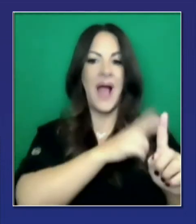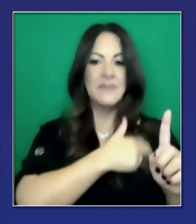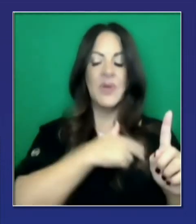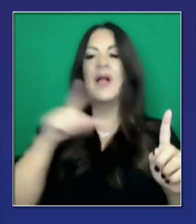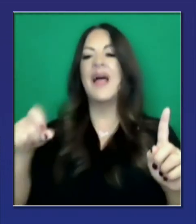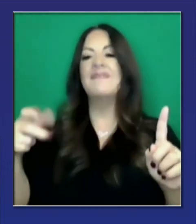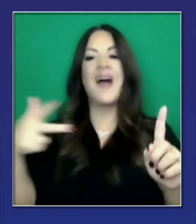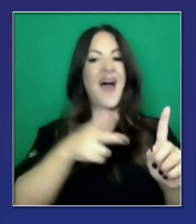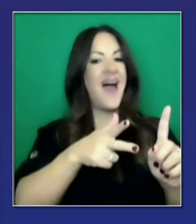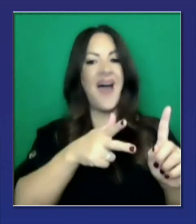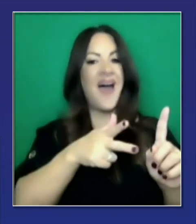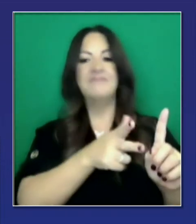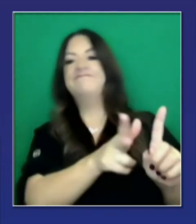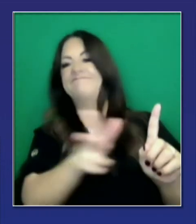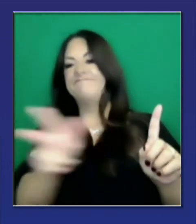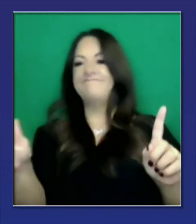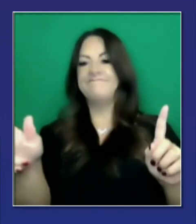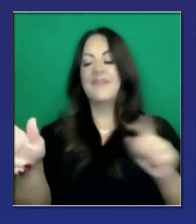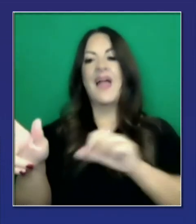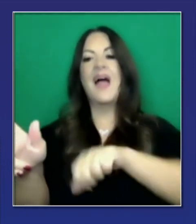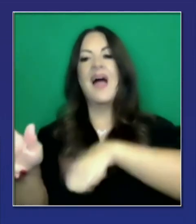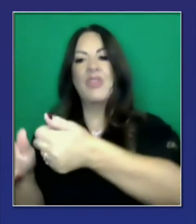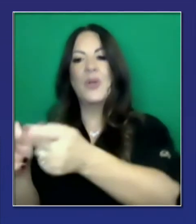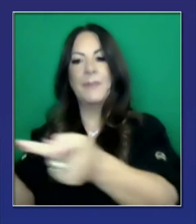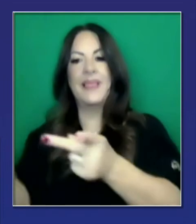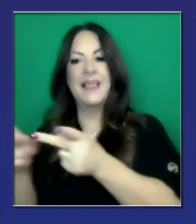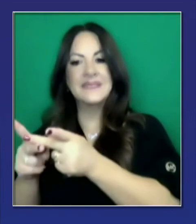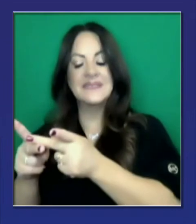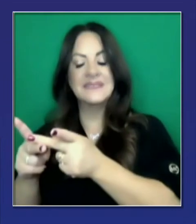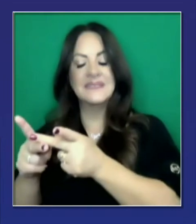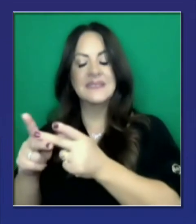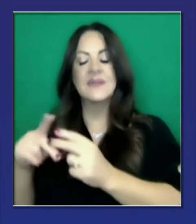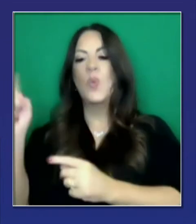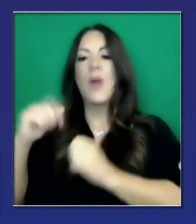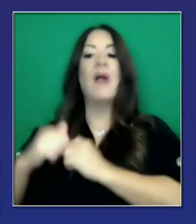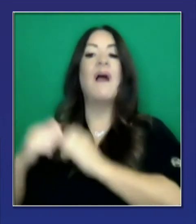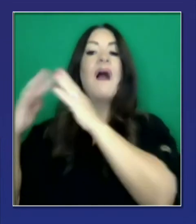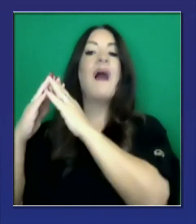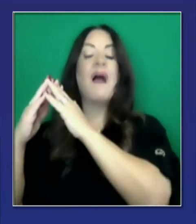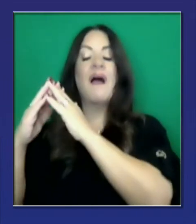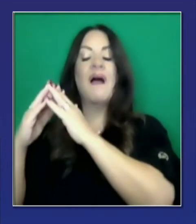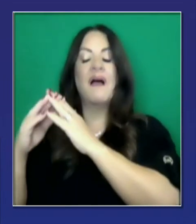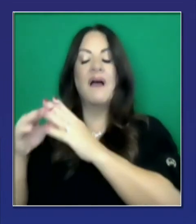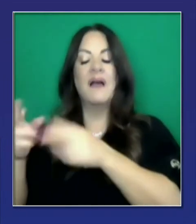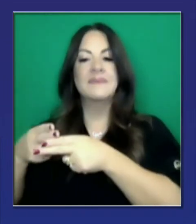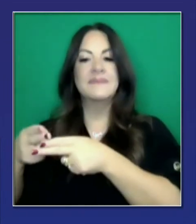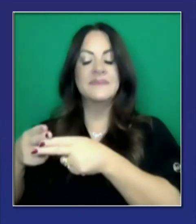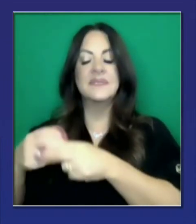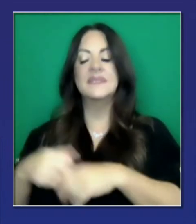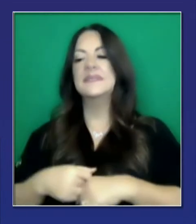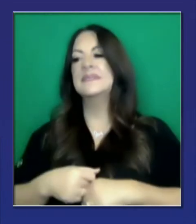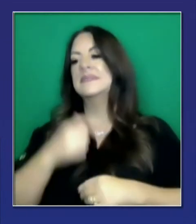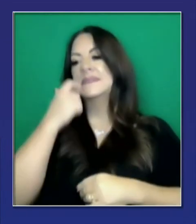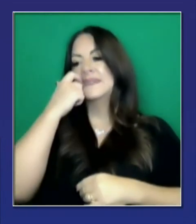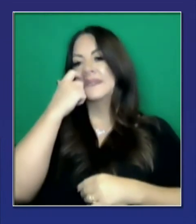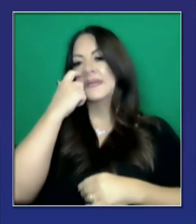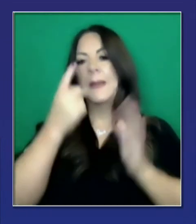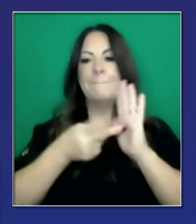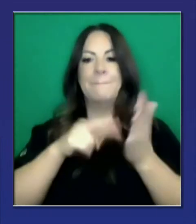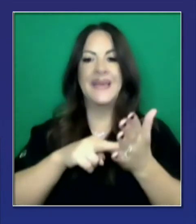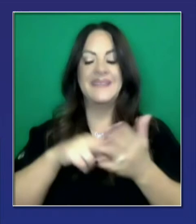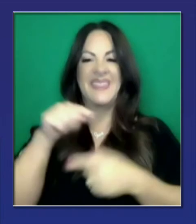the region. 96% of LA County hospitals were on diversion at some point over this weekend on